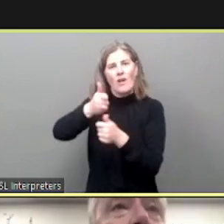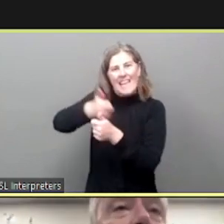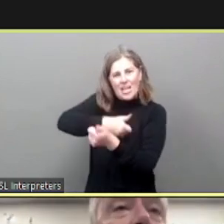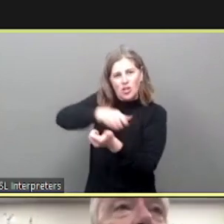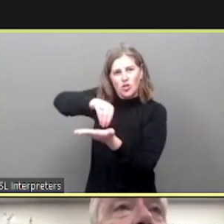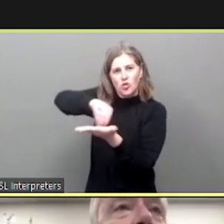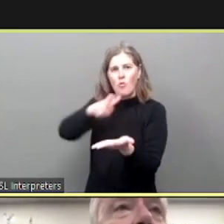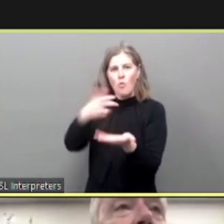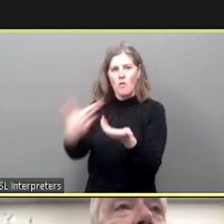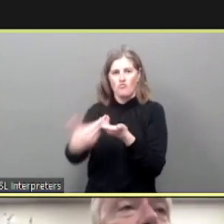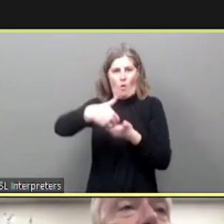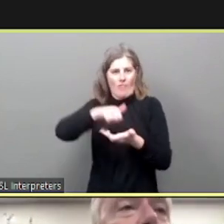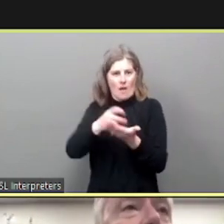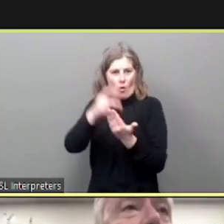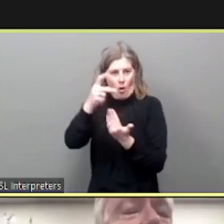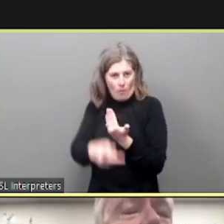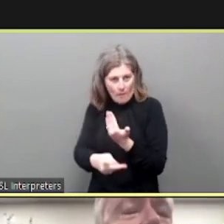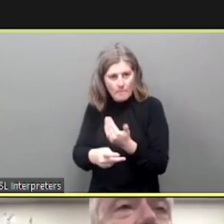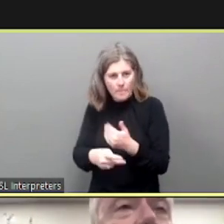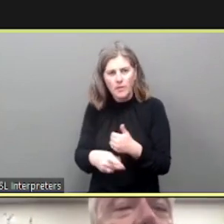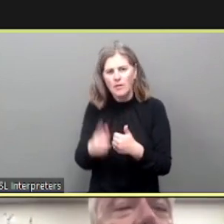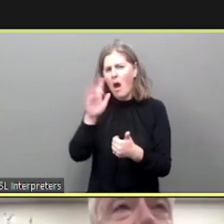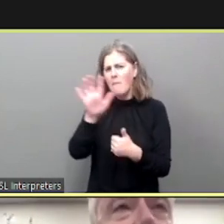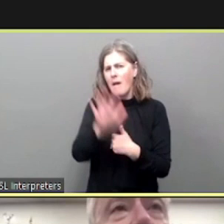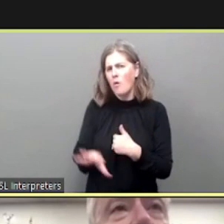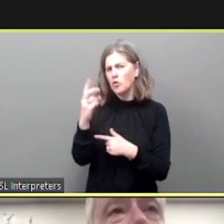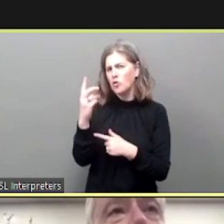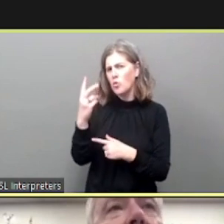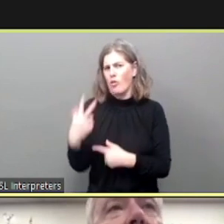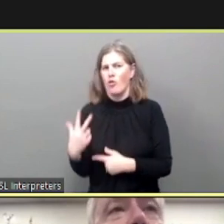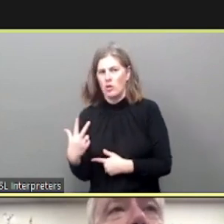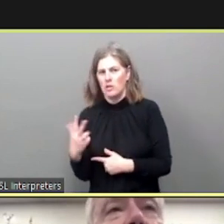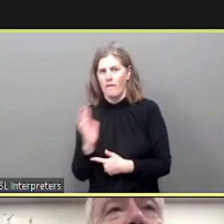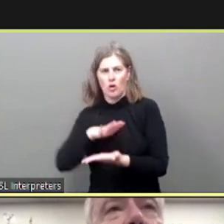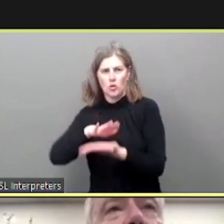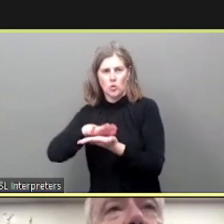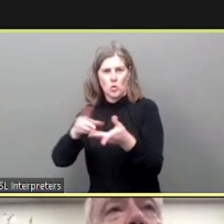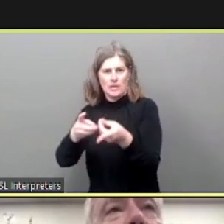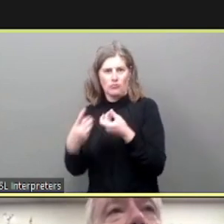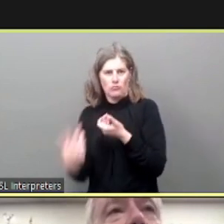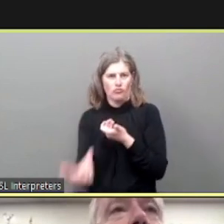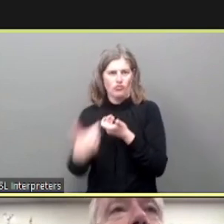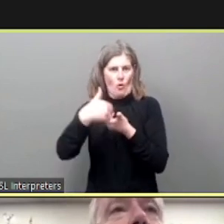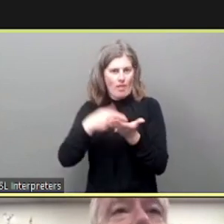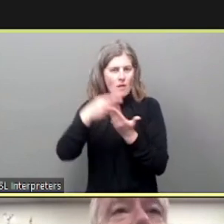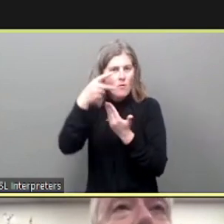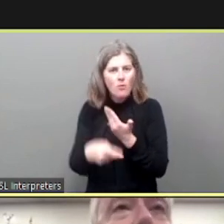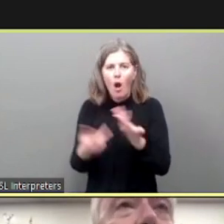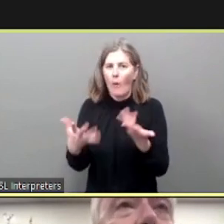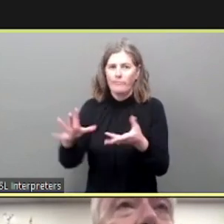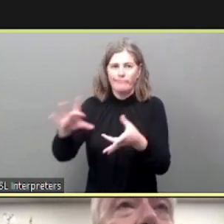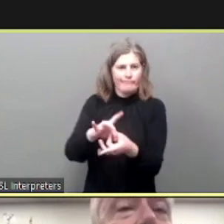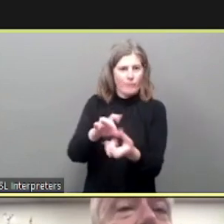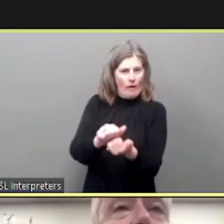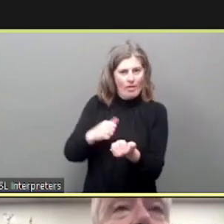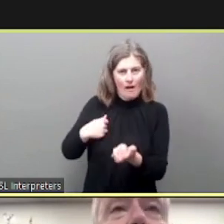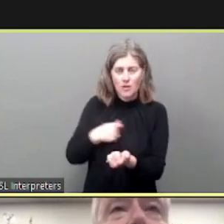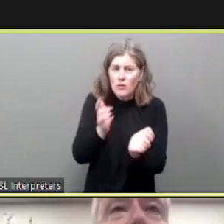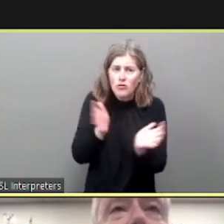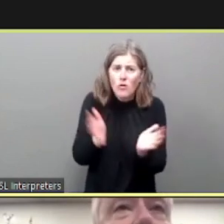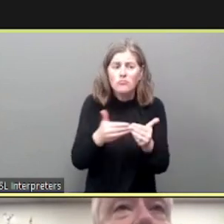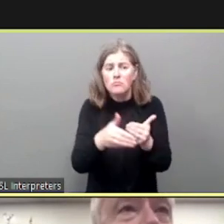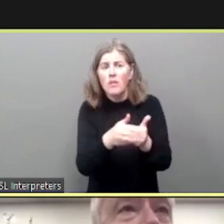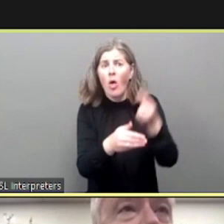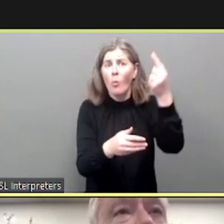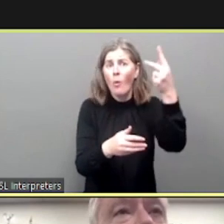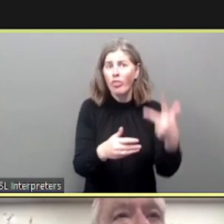student for this program. We've got about 2/3 of our school districts already on this. We encourage the rest of